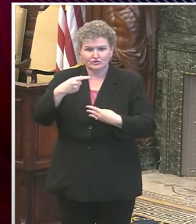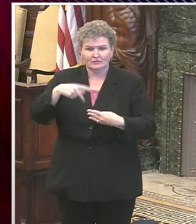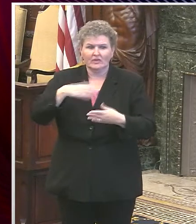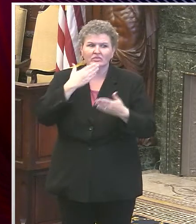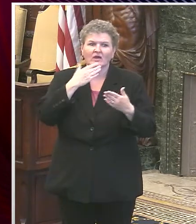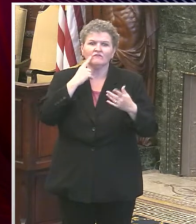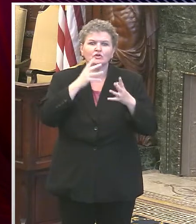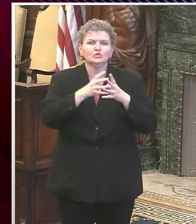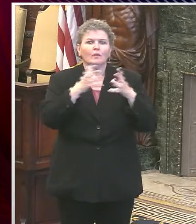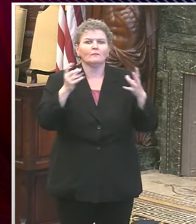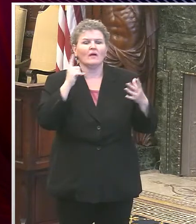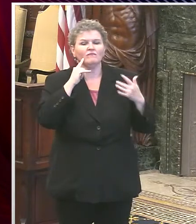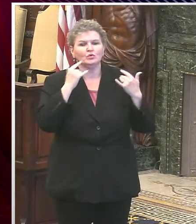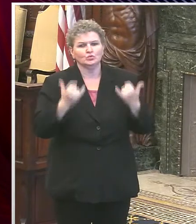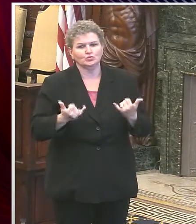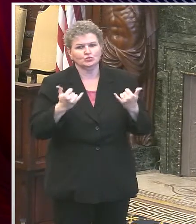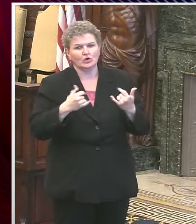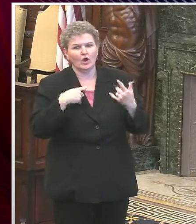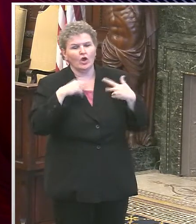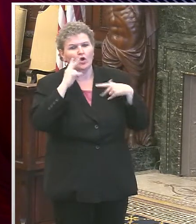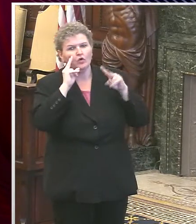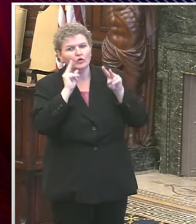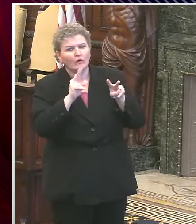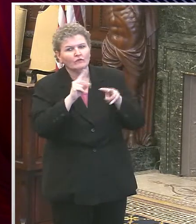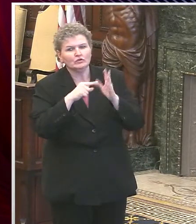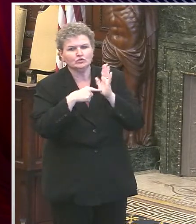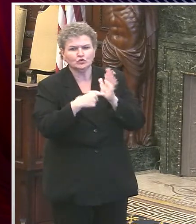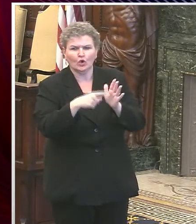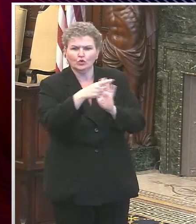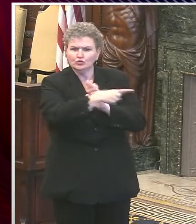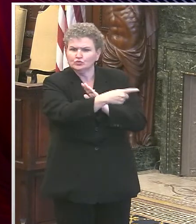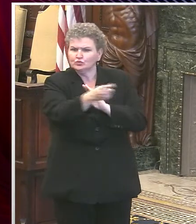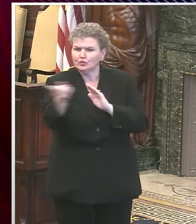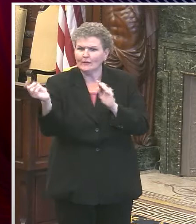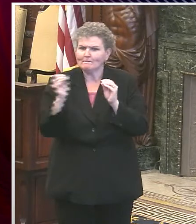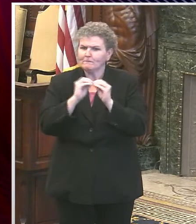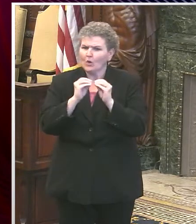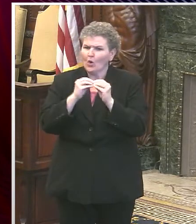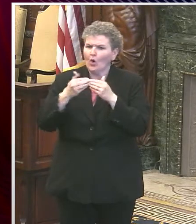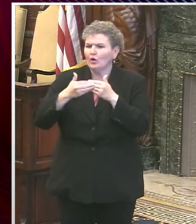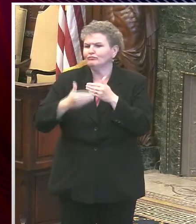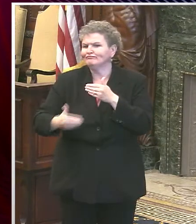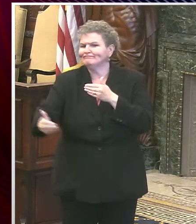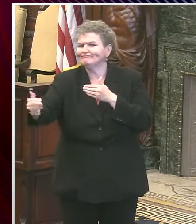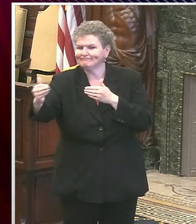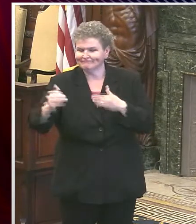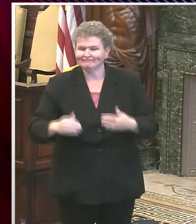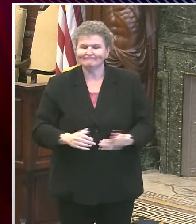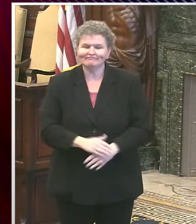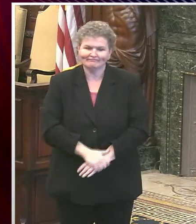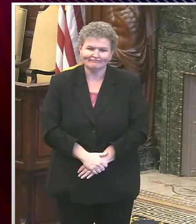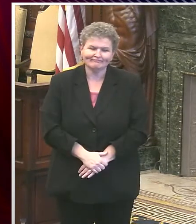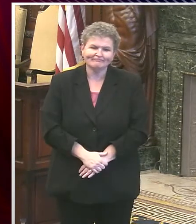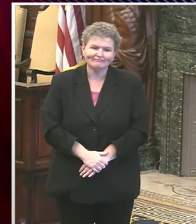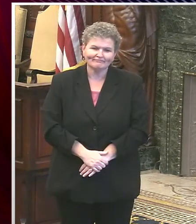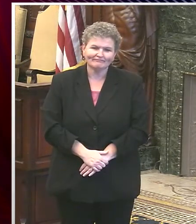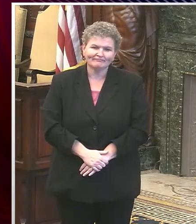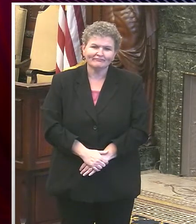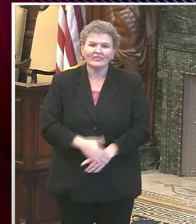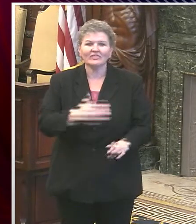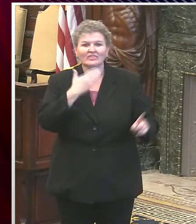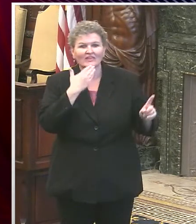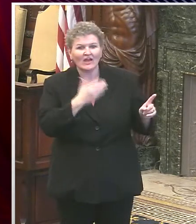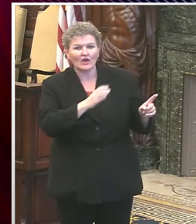morning, and I look forward to introducing this in the upcoming days for the city of Philadelphia. Thank you,